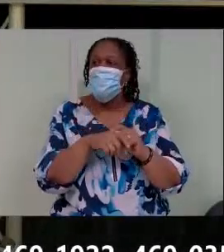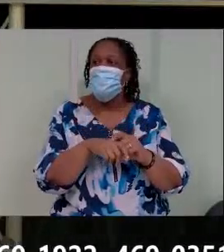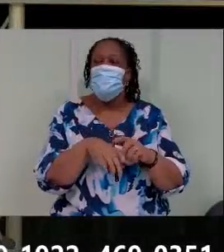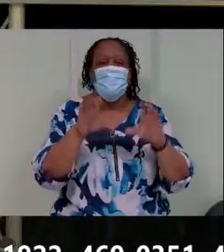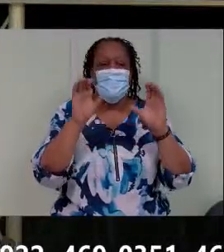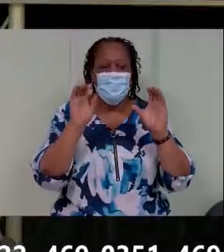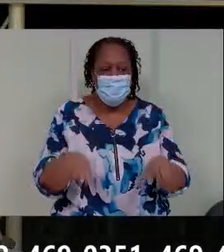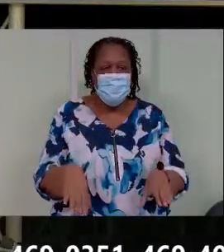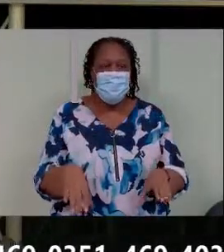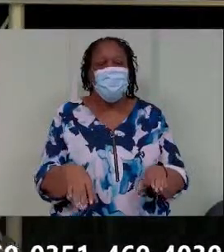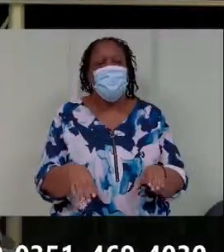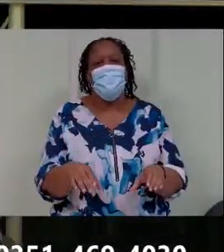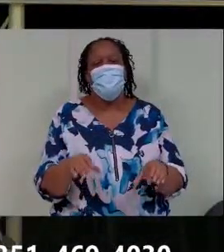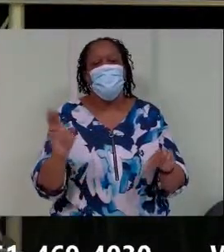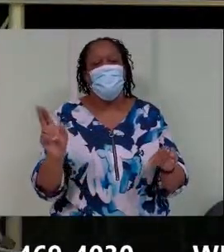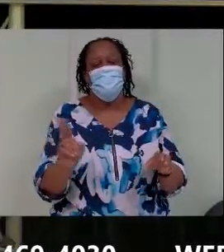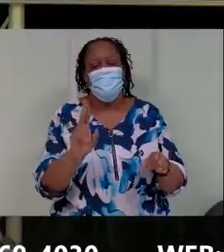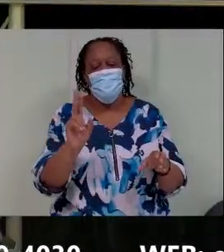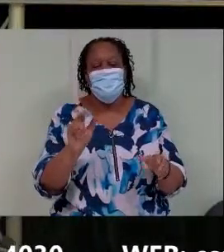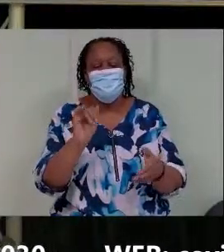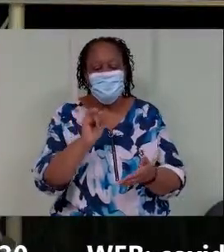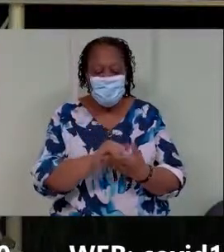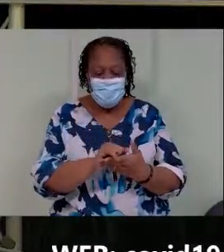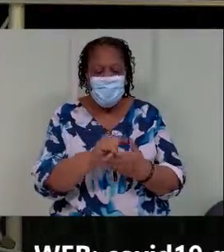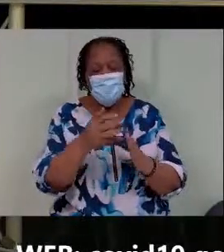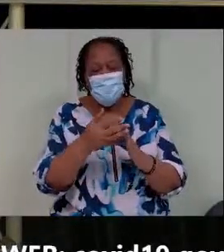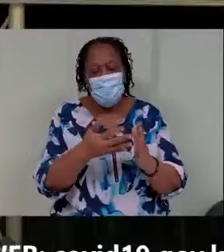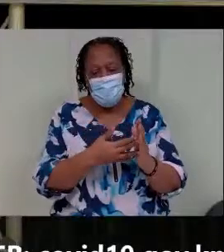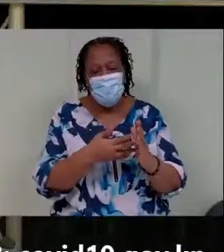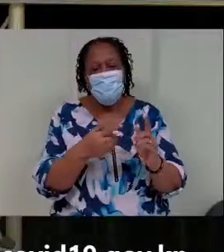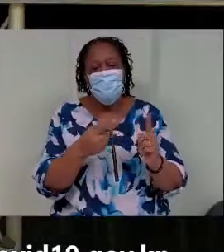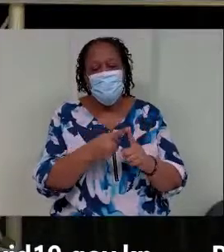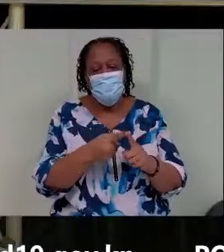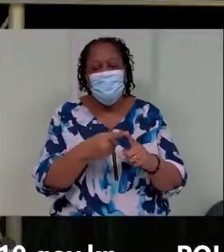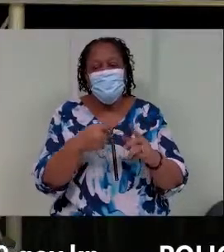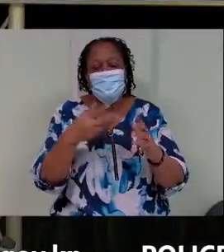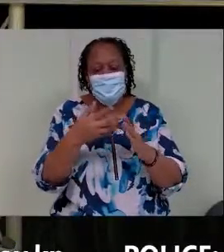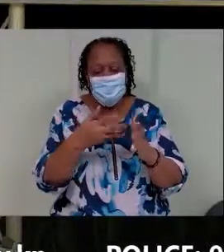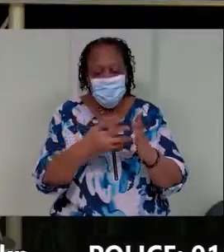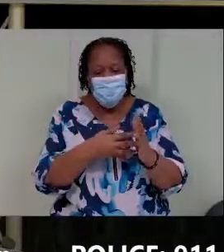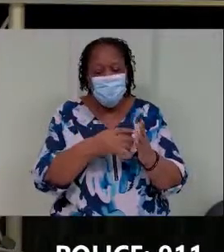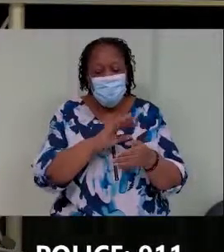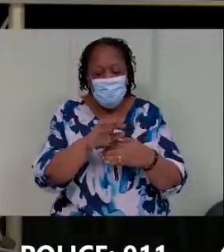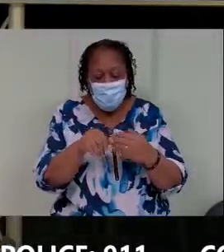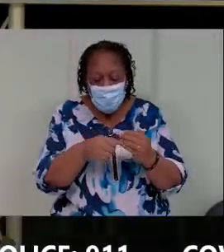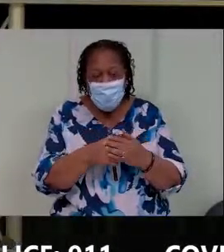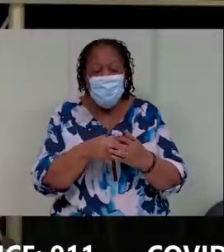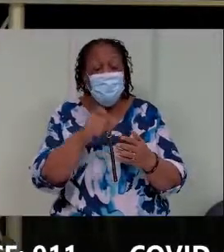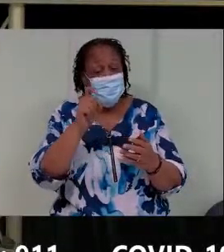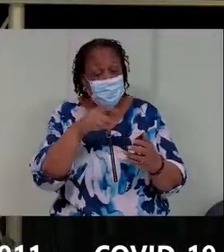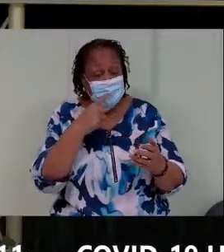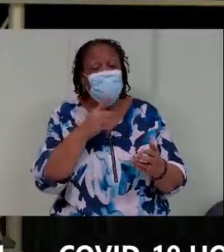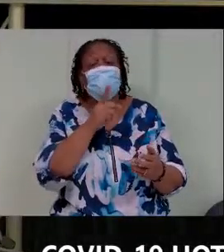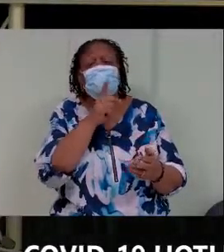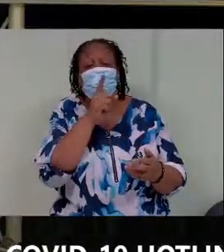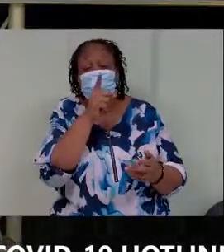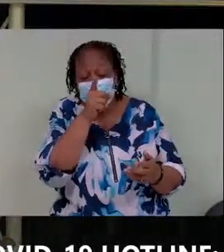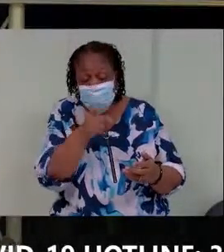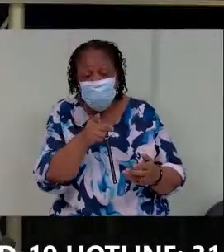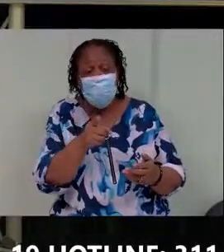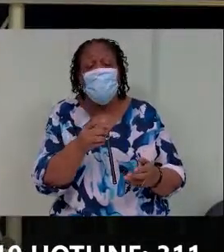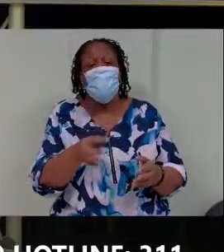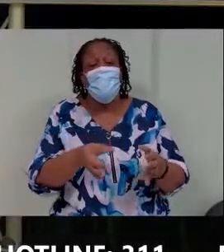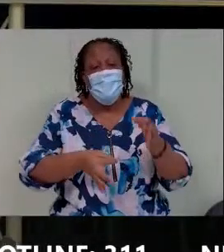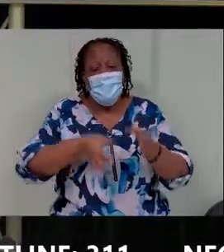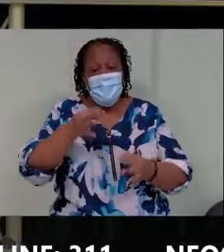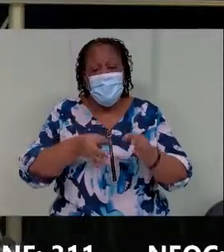can be done on site and you can get the results back in a few minutes. And that is the rapid antigen test, and that is thought to be